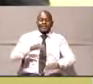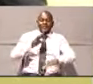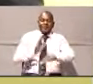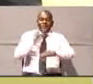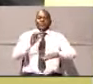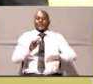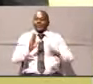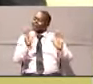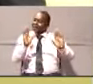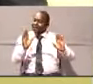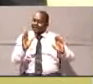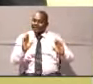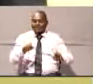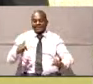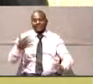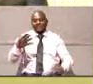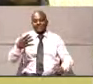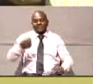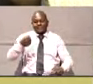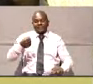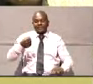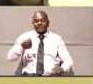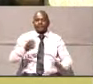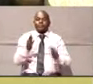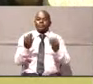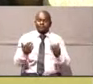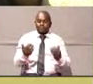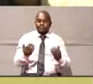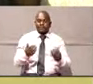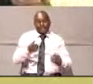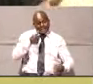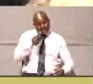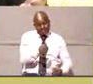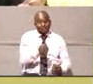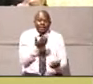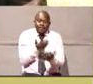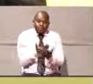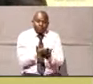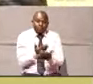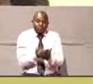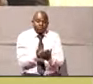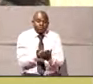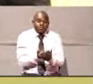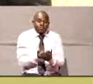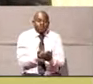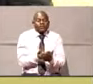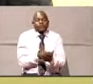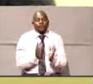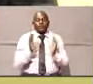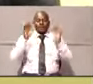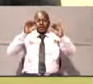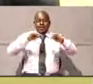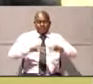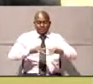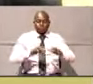something like that, to 75. It is upon the proposal of the provincial assembly, because it